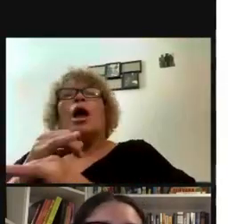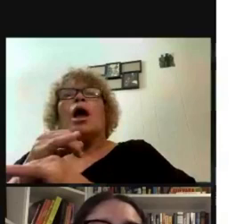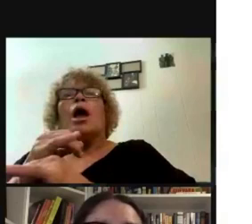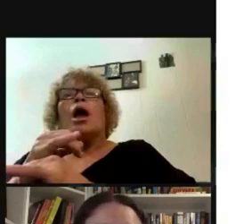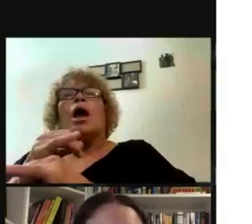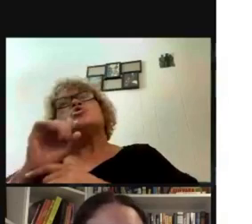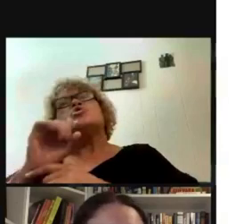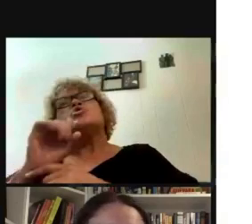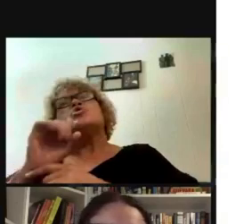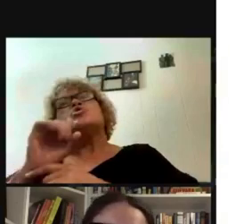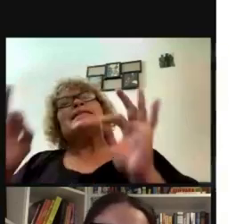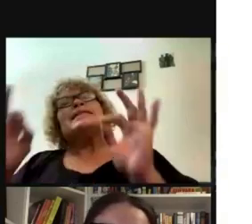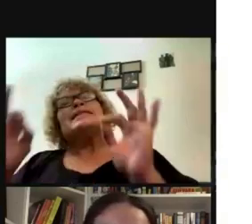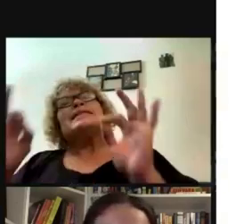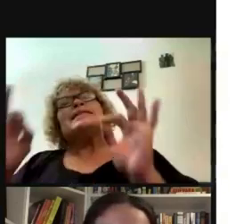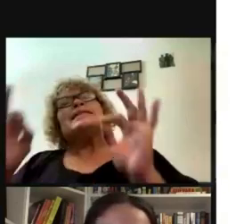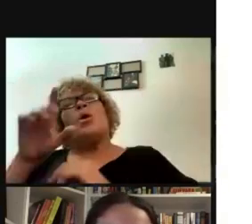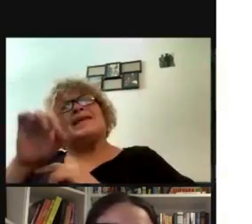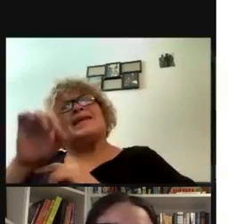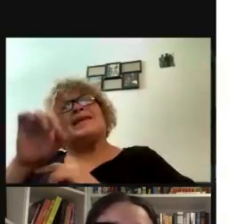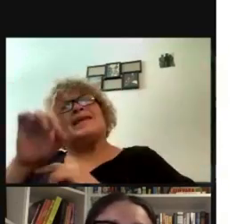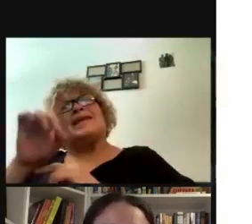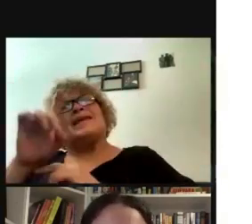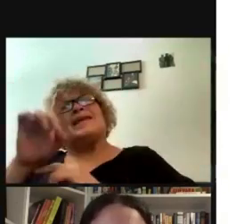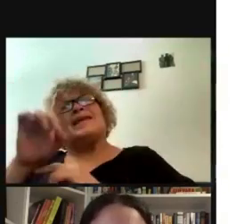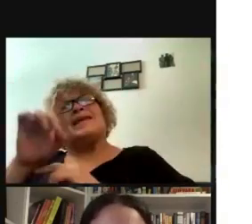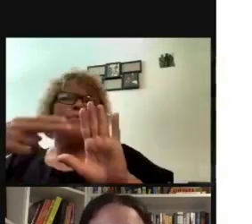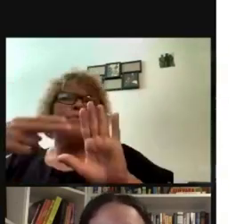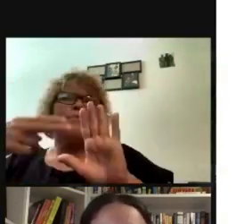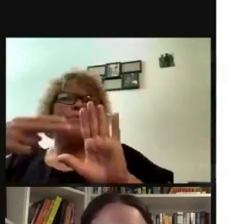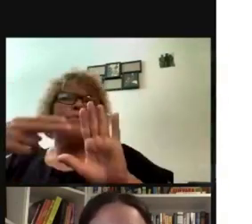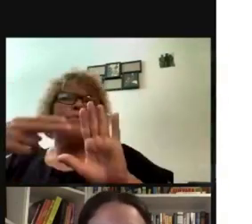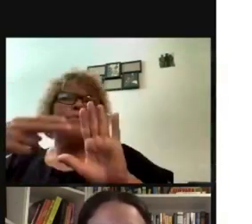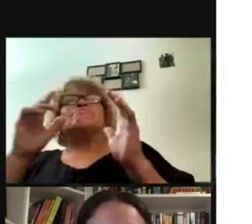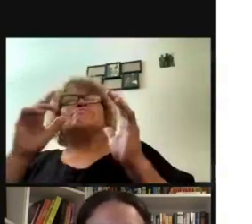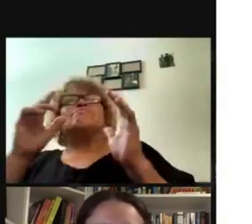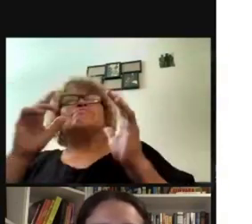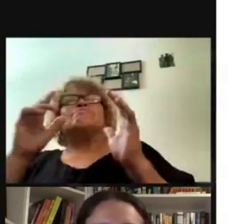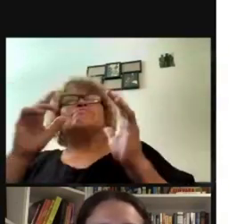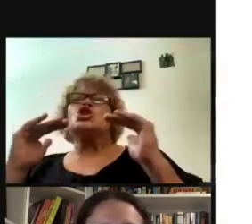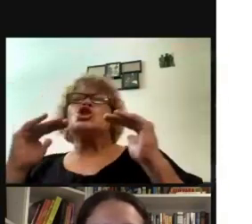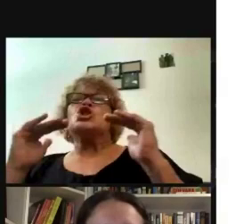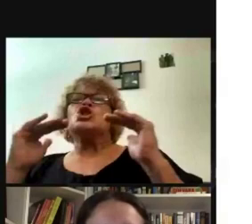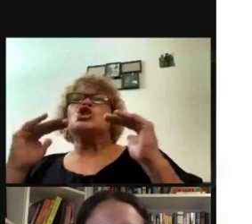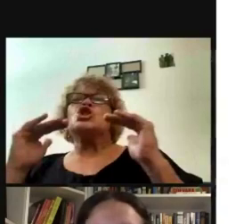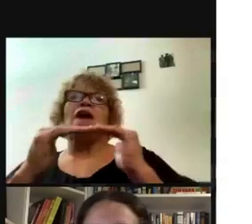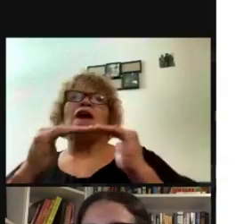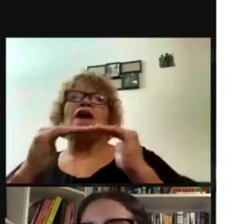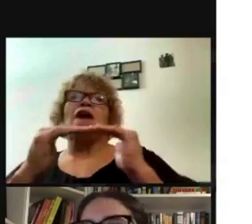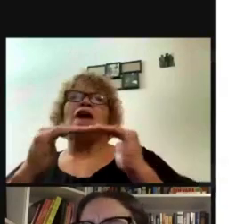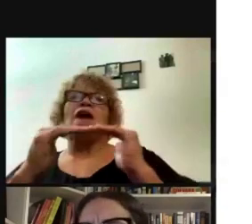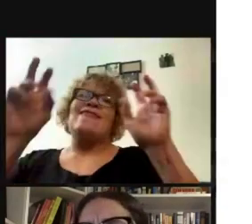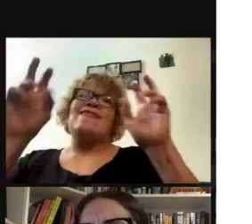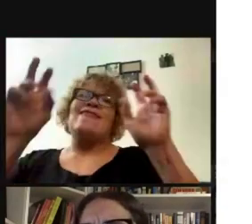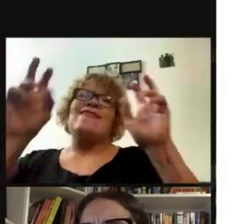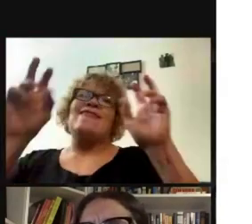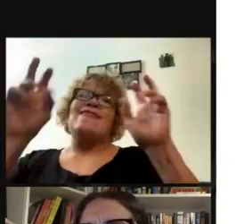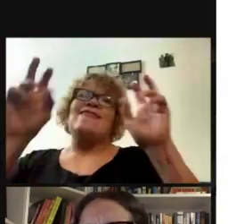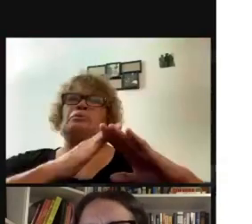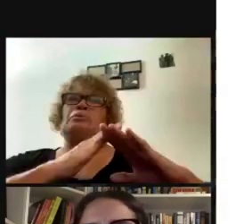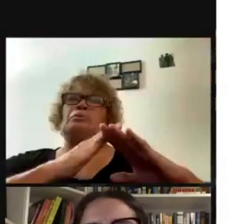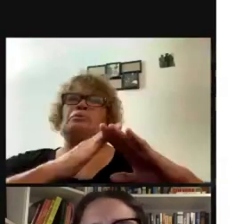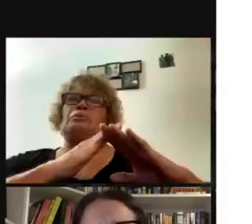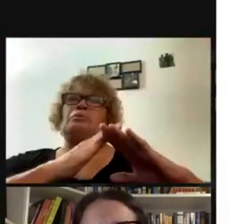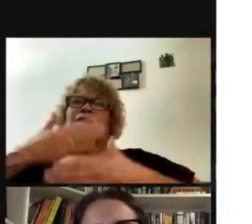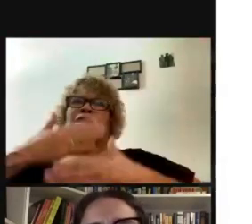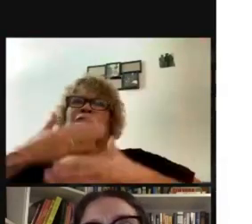these diagnoses and these labels really work to justify reproductive constraint. And so, you know, in